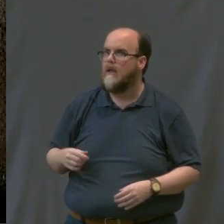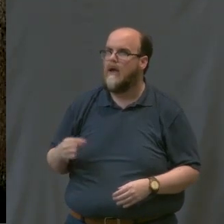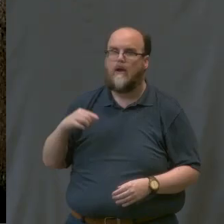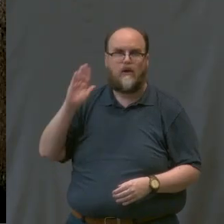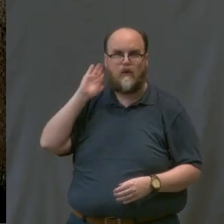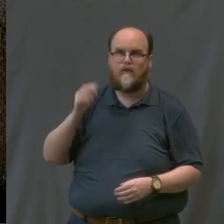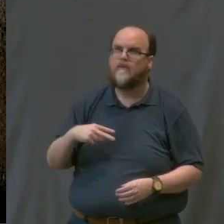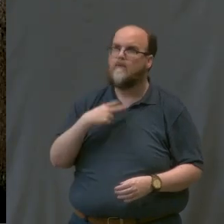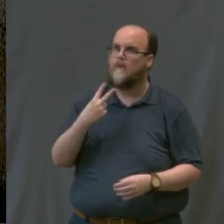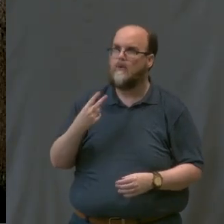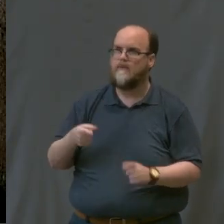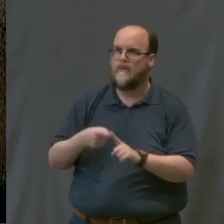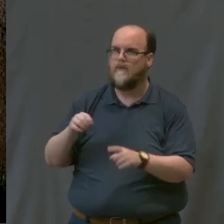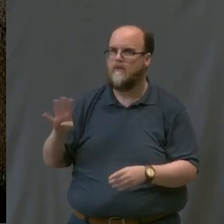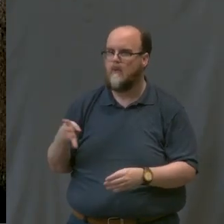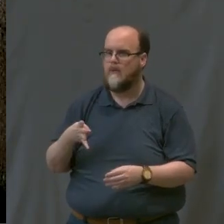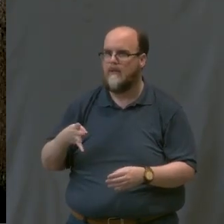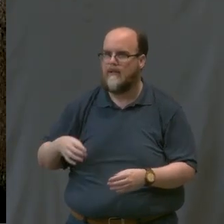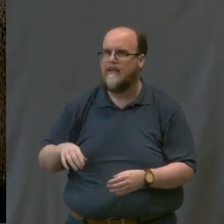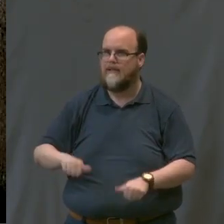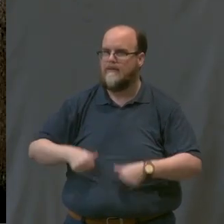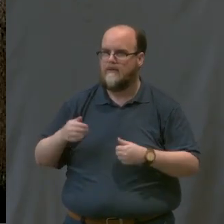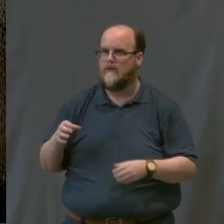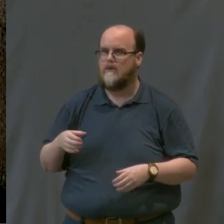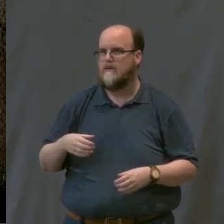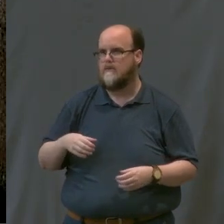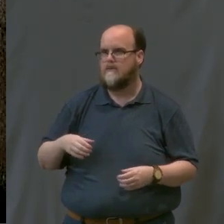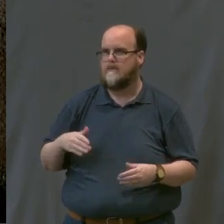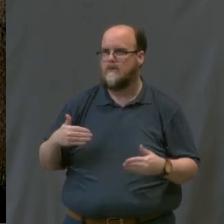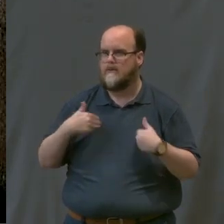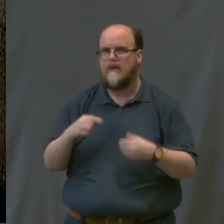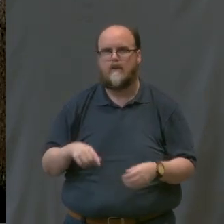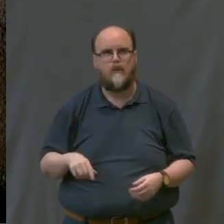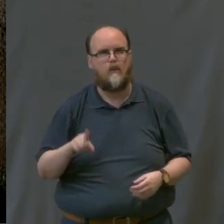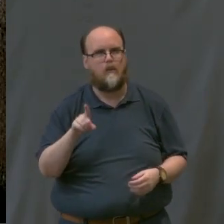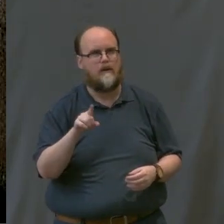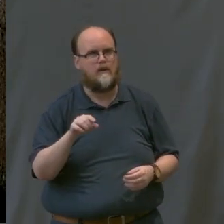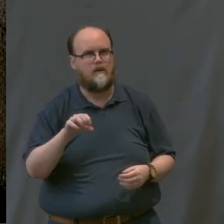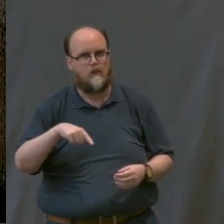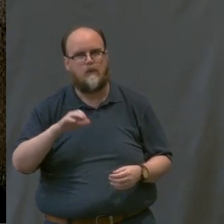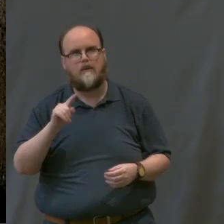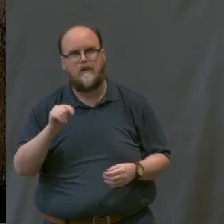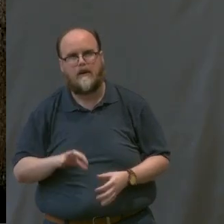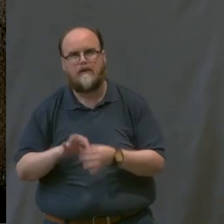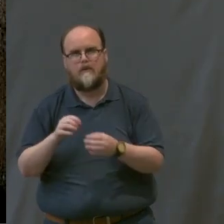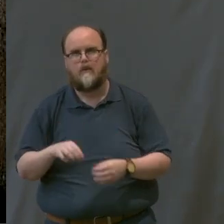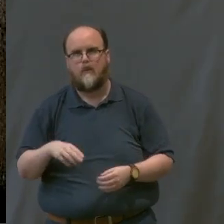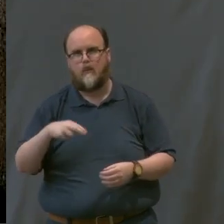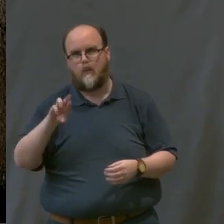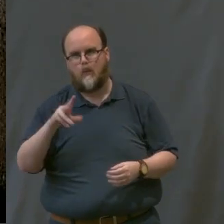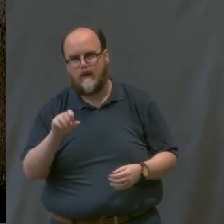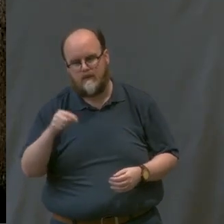midst of the 4 living creatures saying, "A quart of wheat for a denarius, and 3 quarts of barley for a